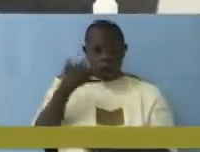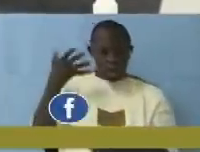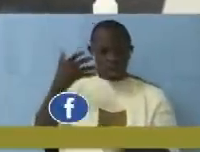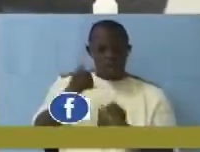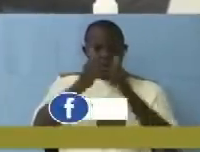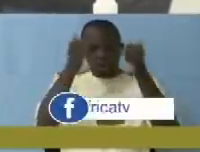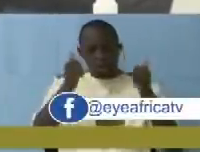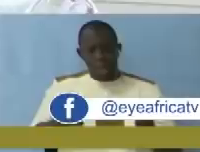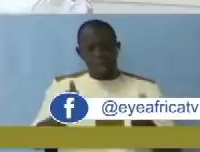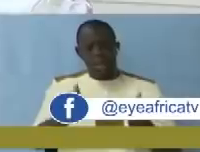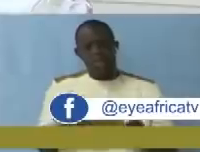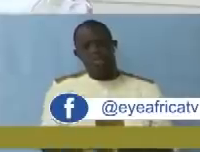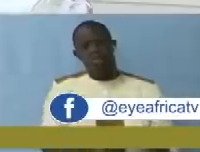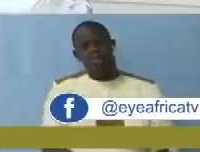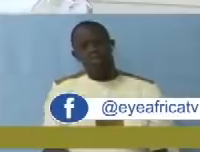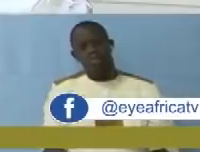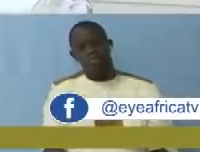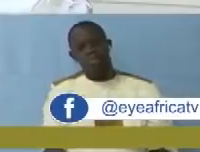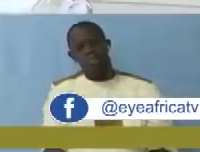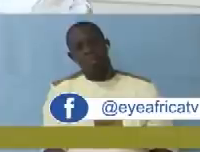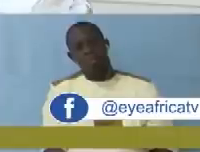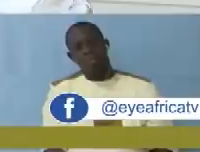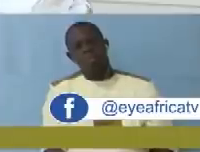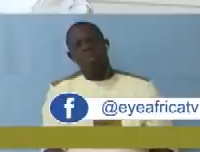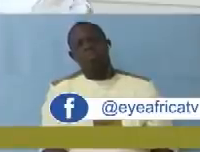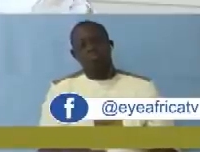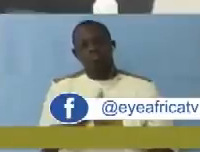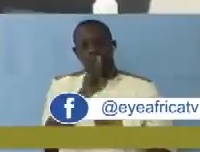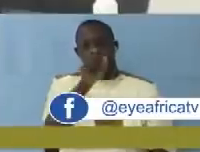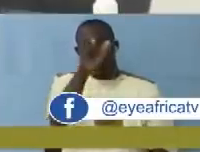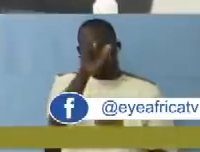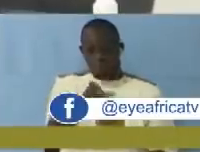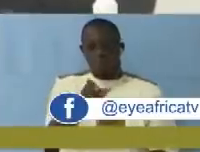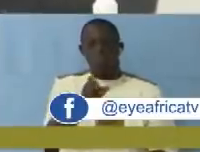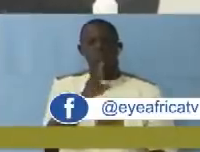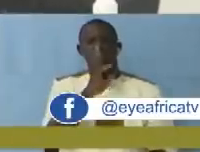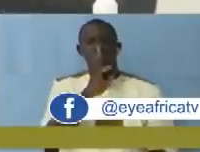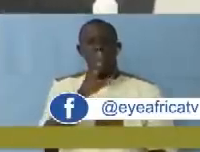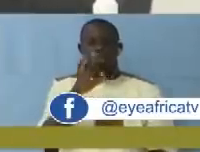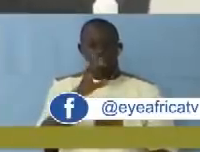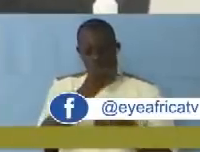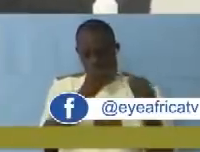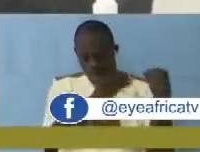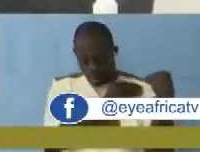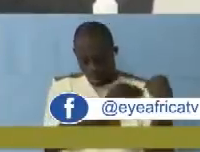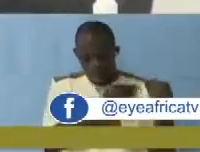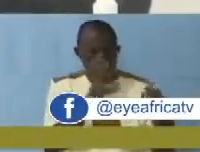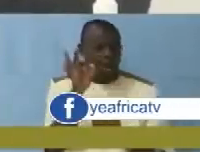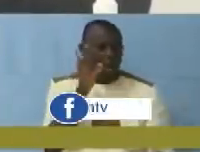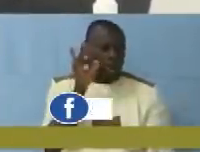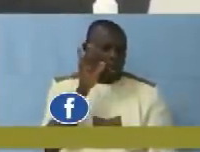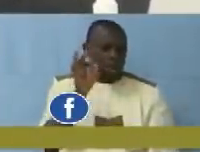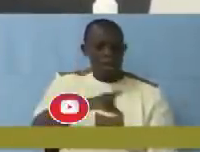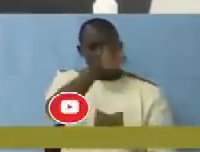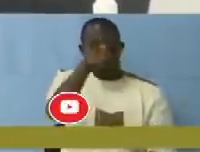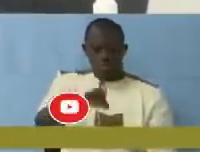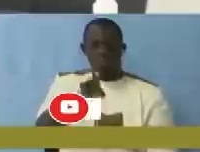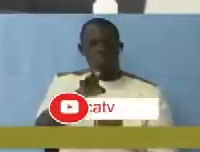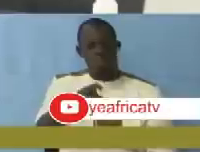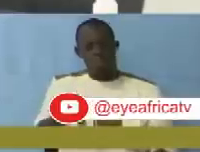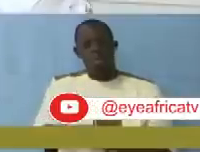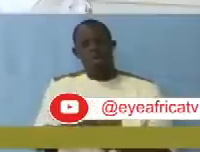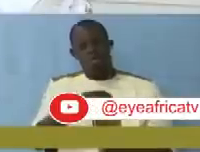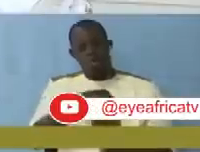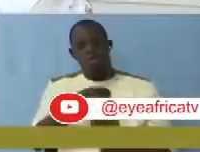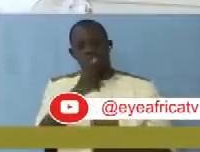on this Can I point. put something on it? Not waste time. You are the one to answer these questions. We want to know what you know. But I've already